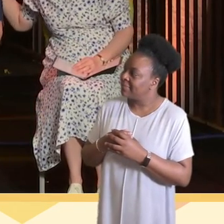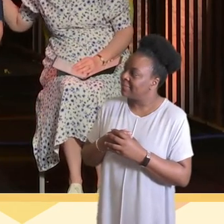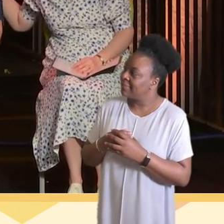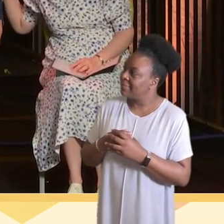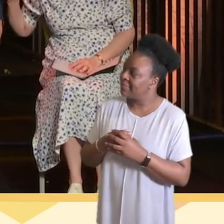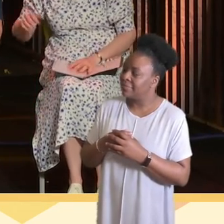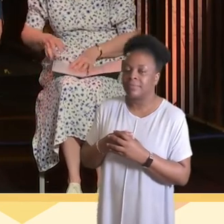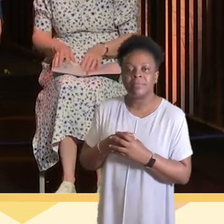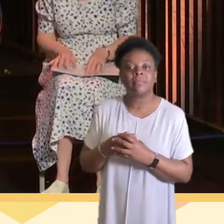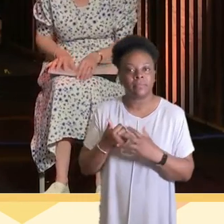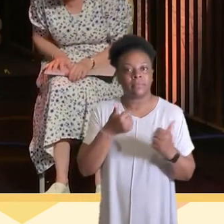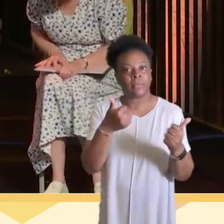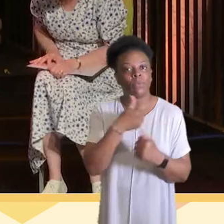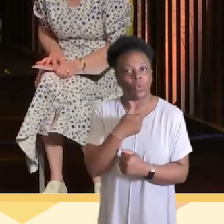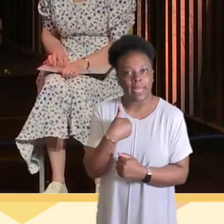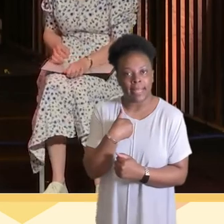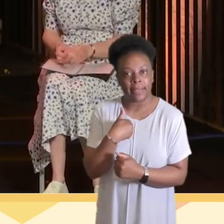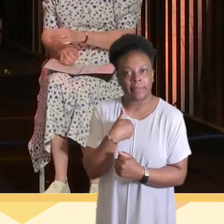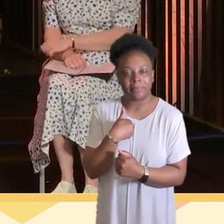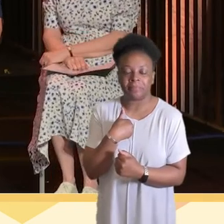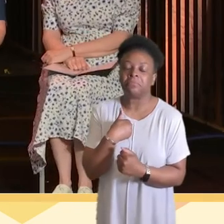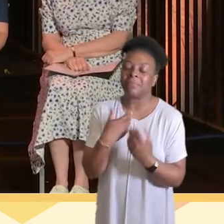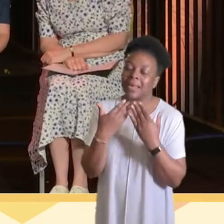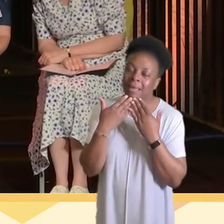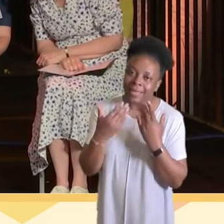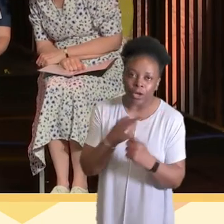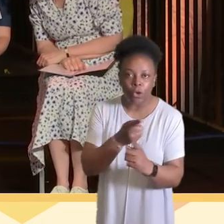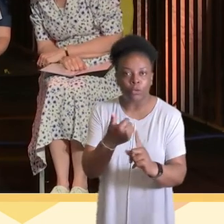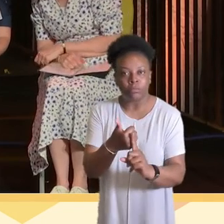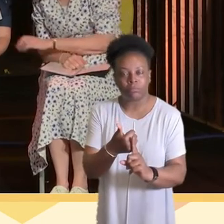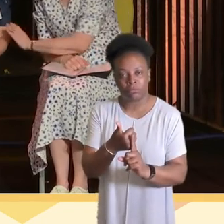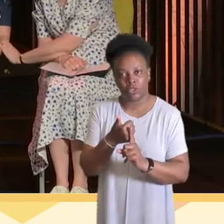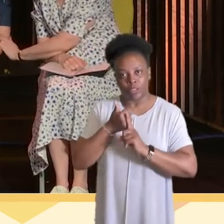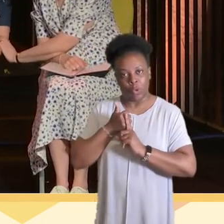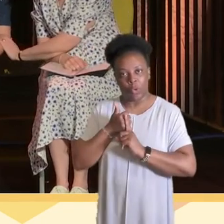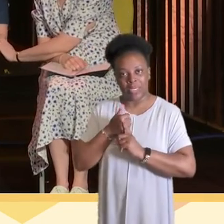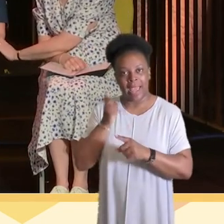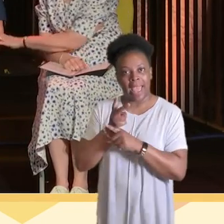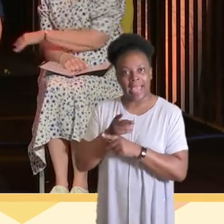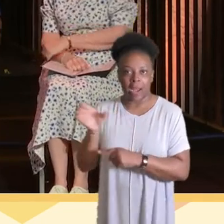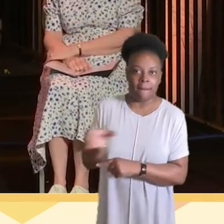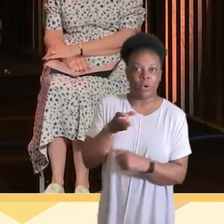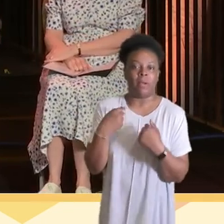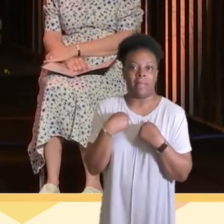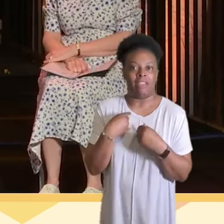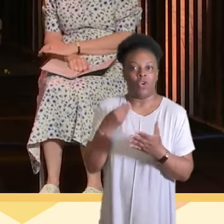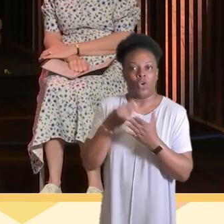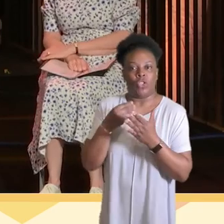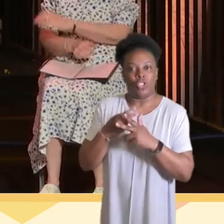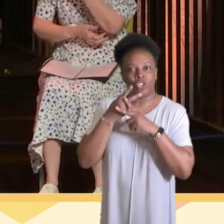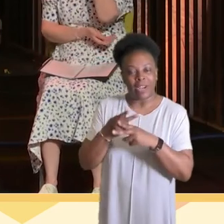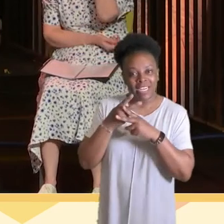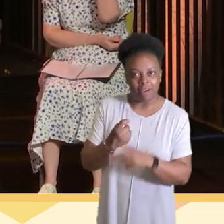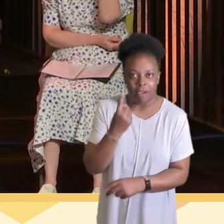Good morning. And thank you for your support in reappointing me as treasurer for an additional